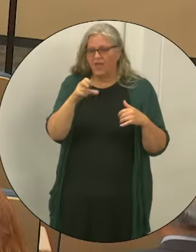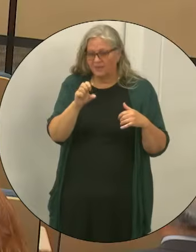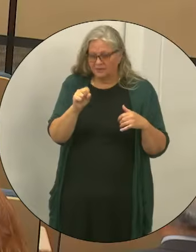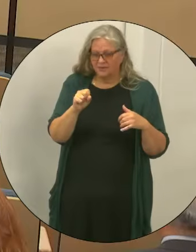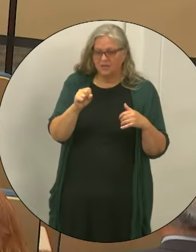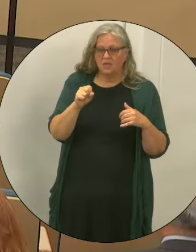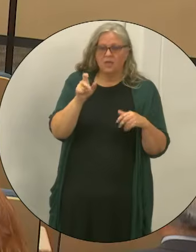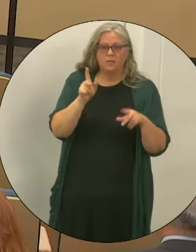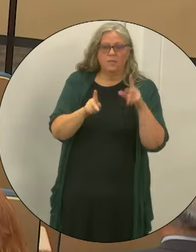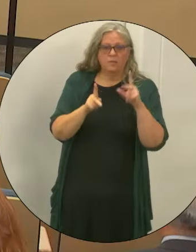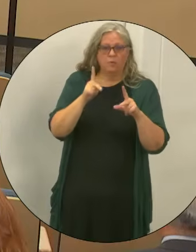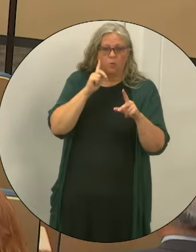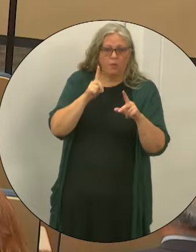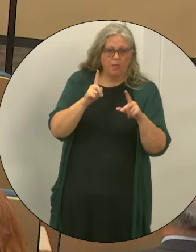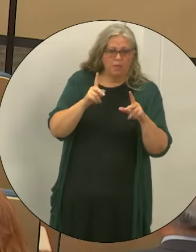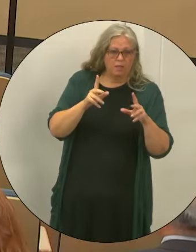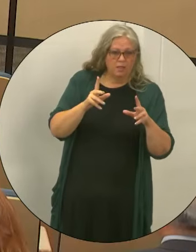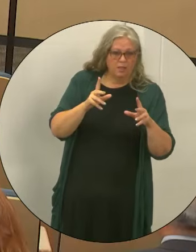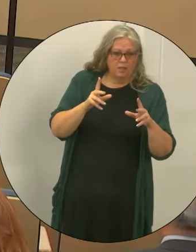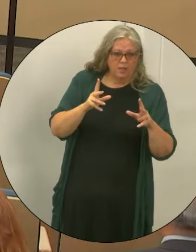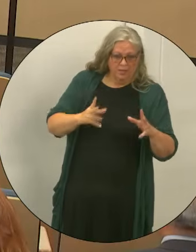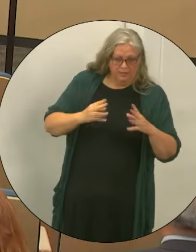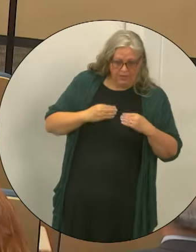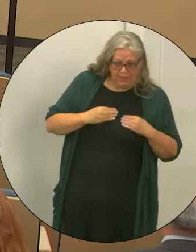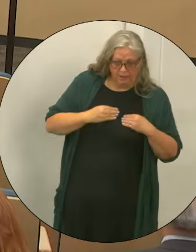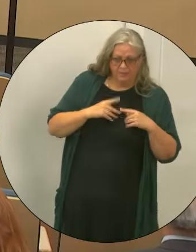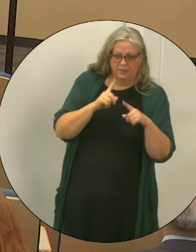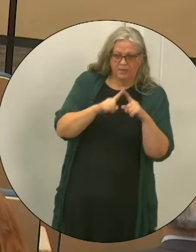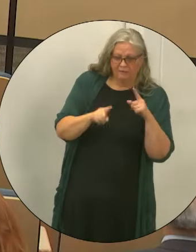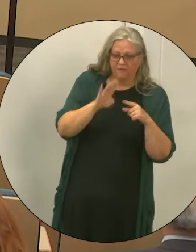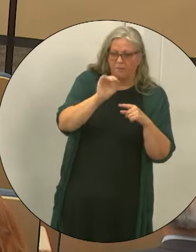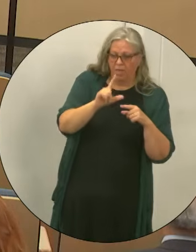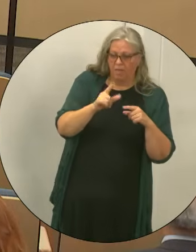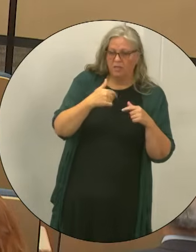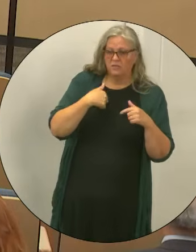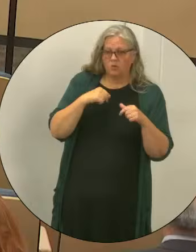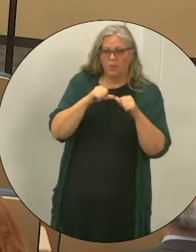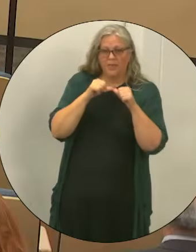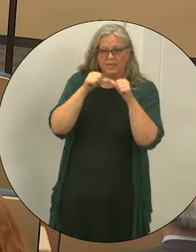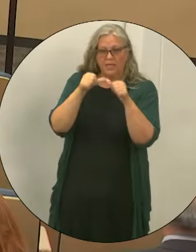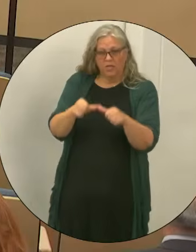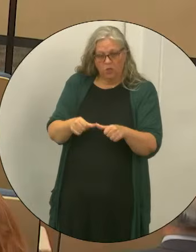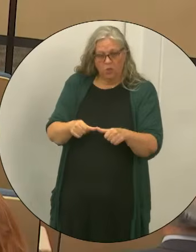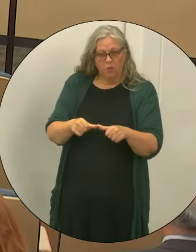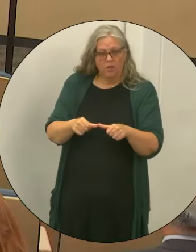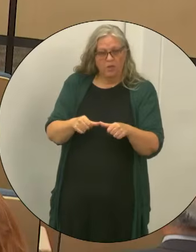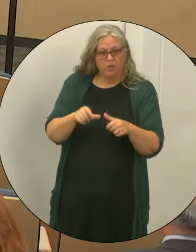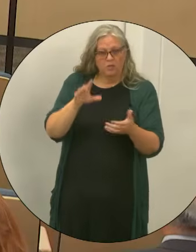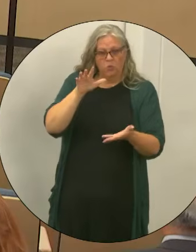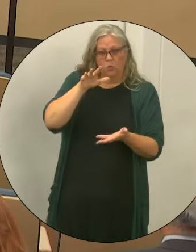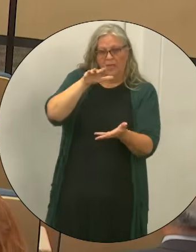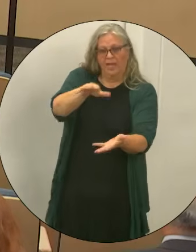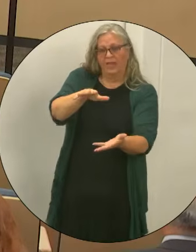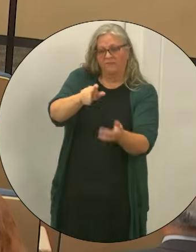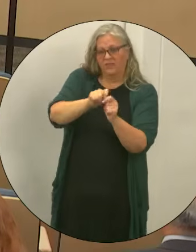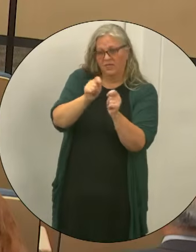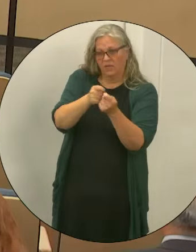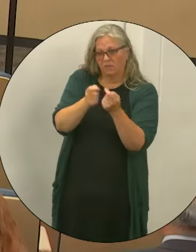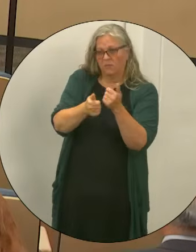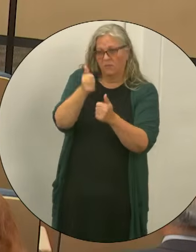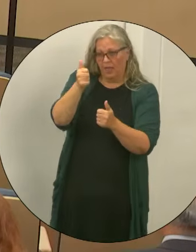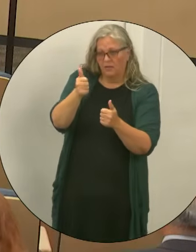different bills. And so I say we continue to go to give our team the